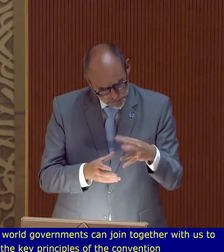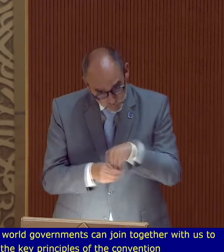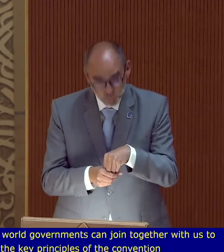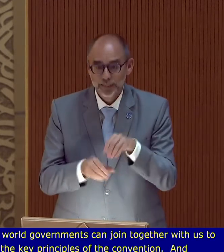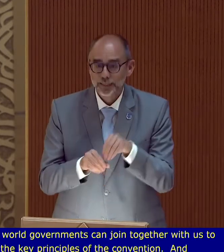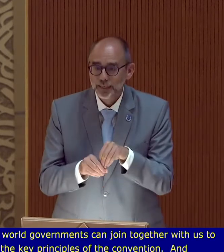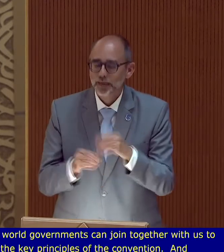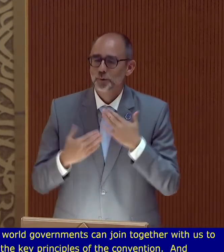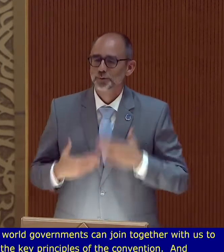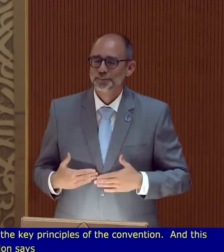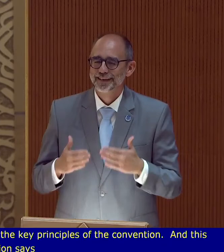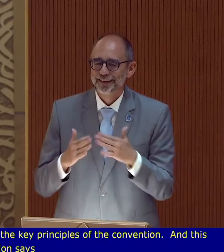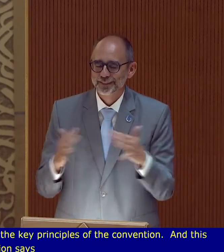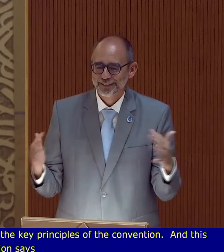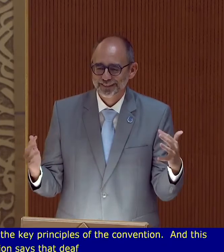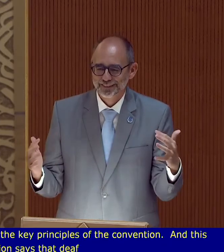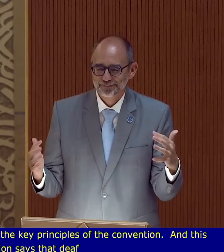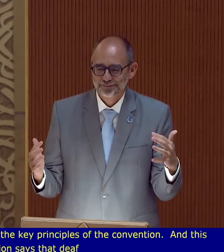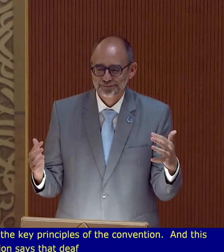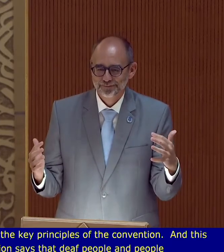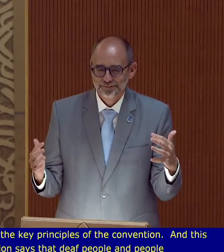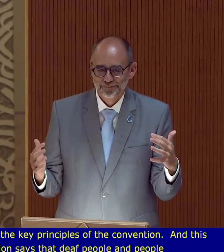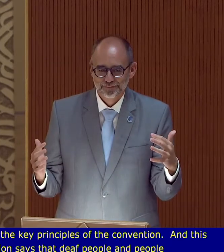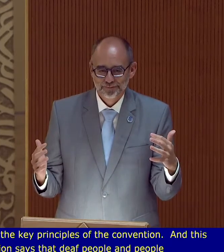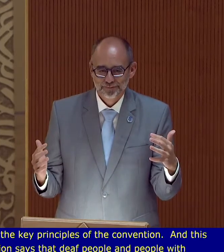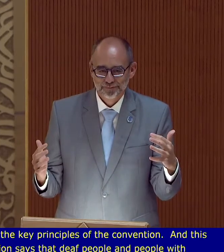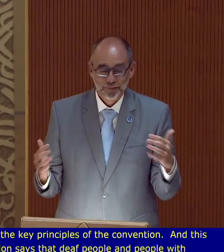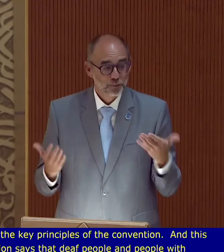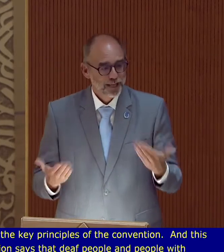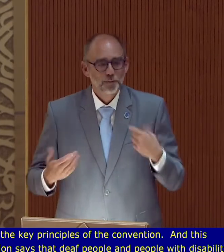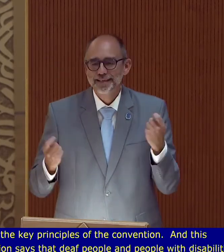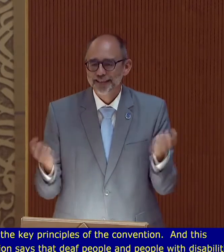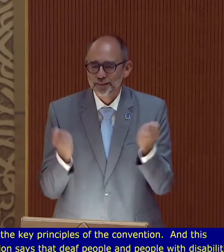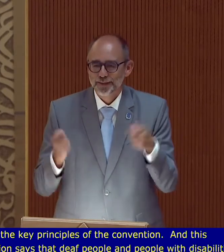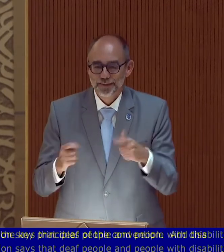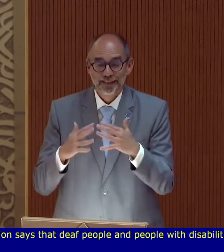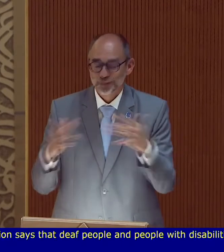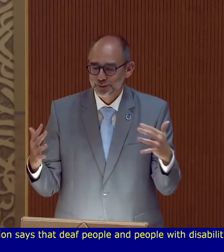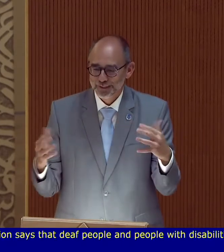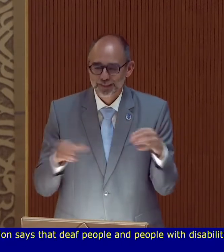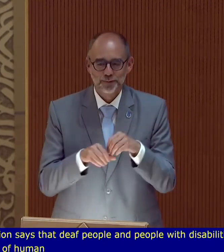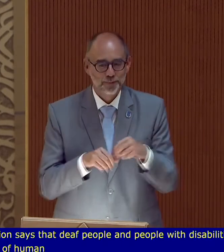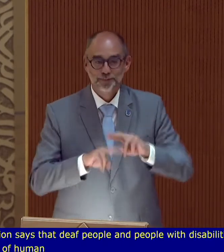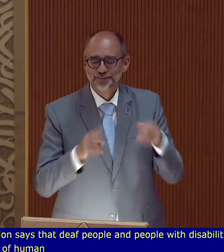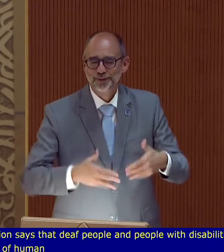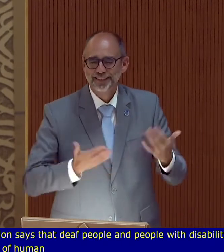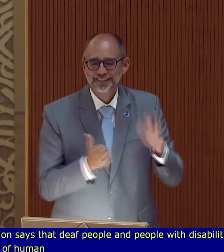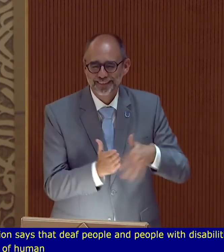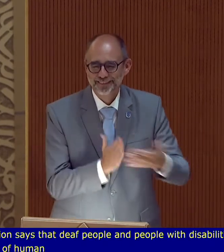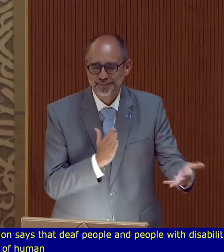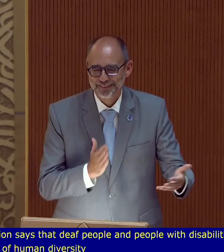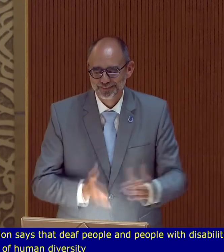people with disabilities are part of human diversity. Today, we celebrate this